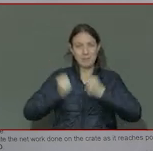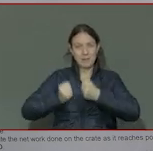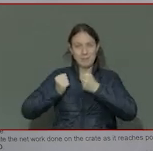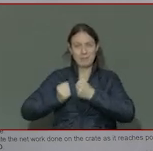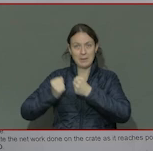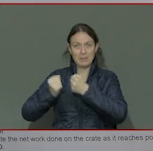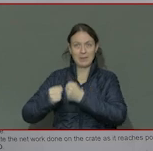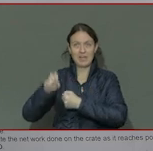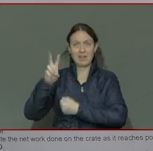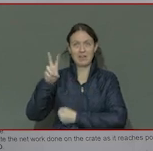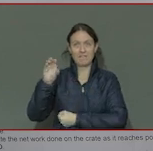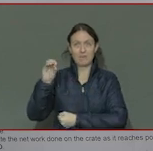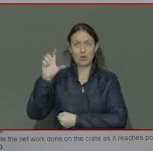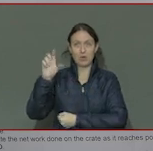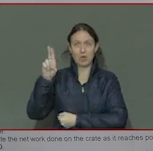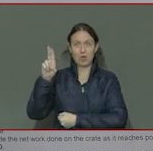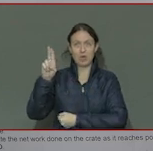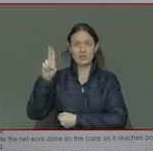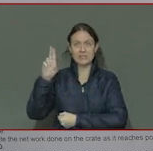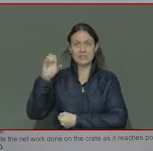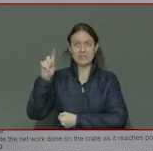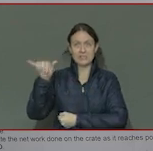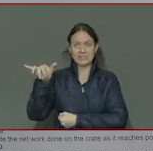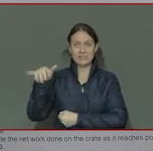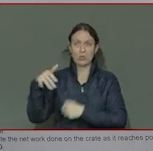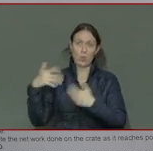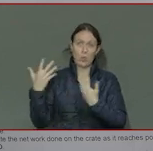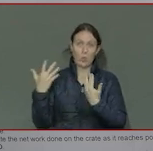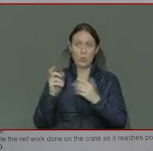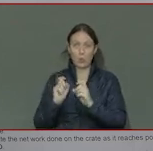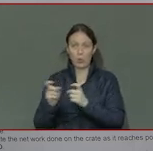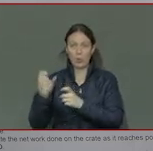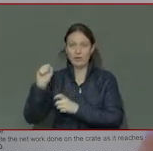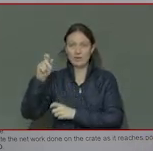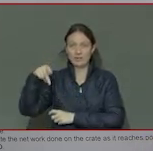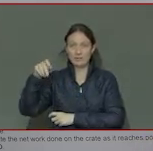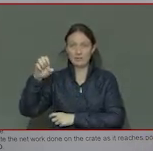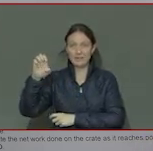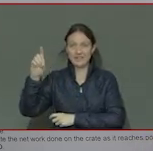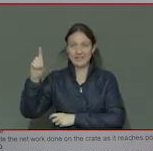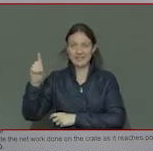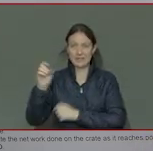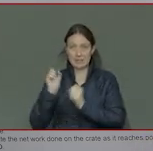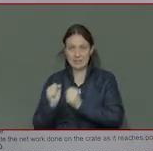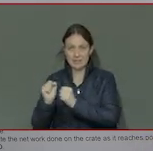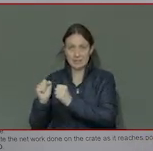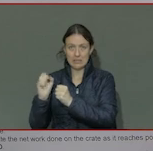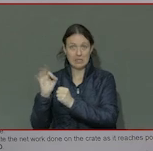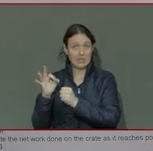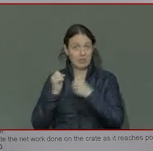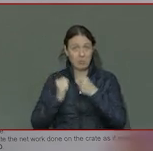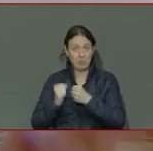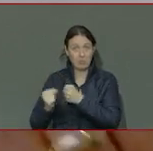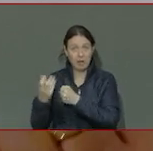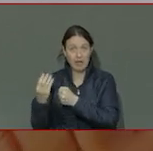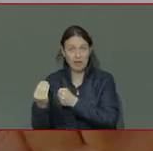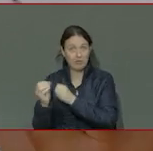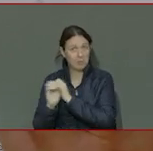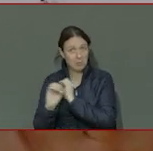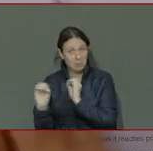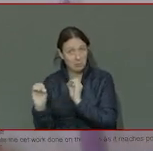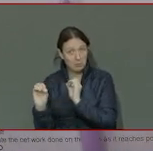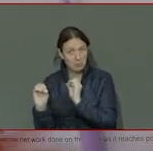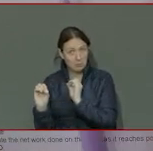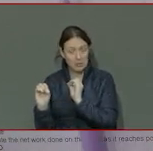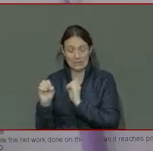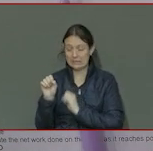velocity or speed. So if you don't have constant velocity, you can't use the right-hand side formula.